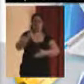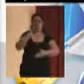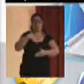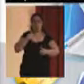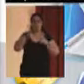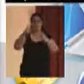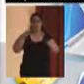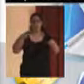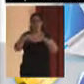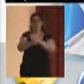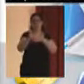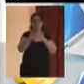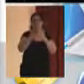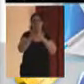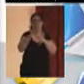who